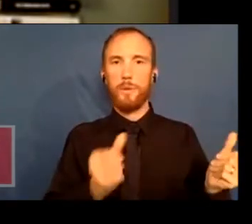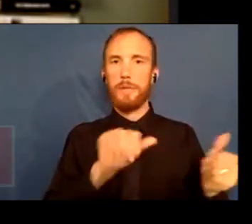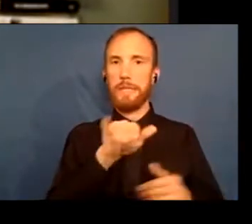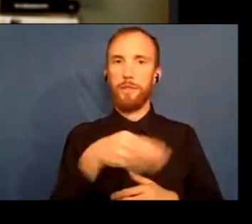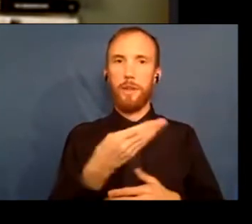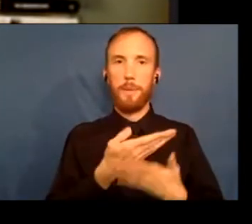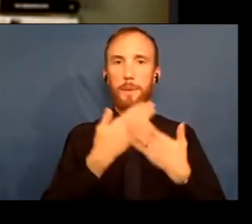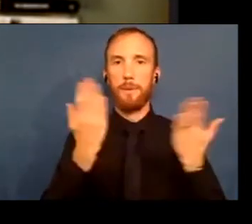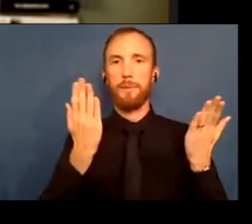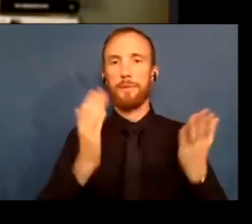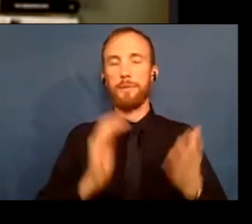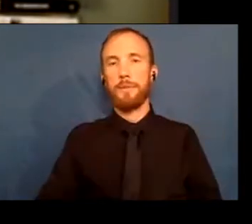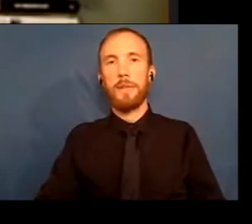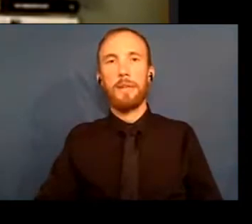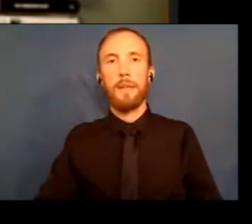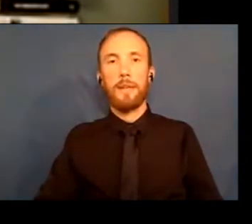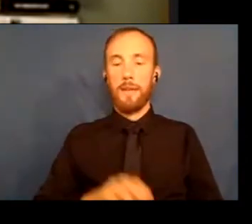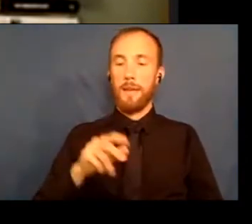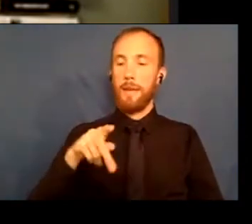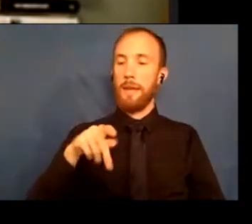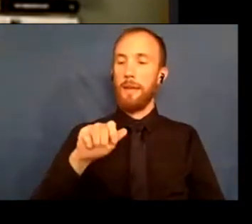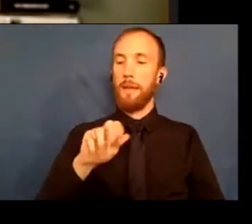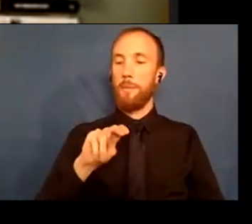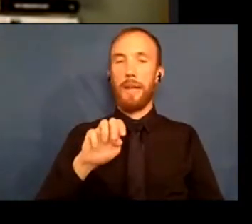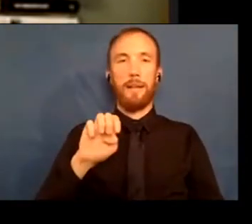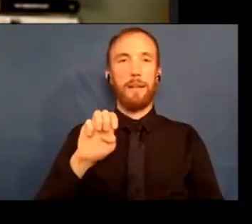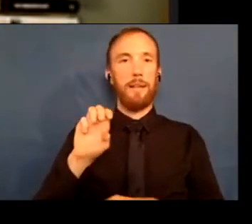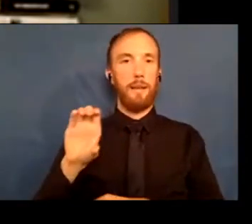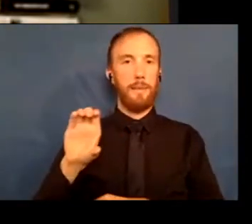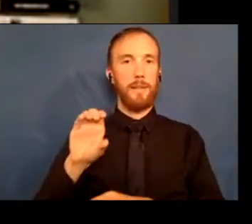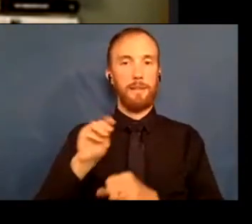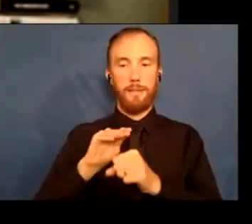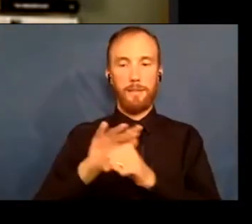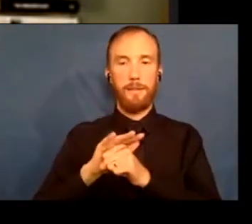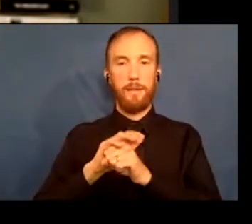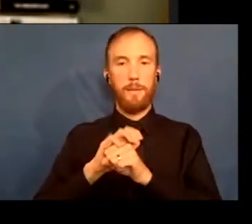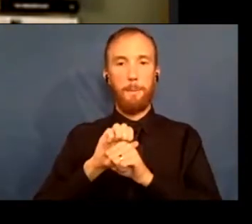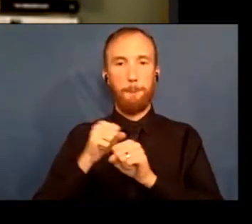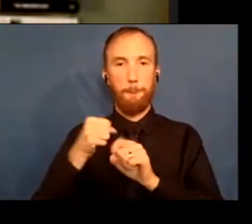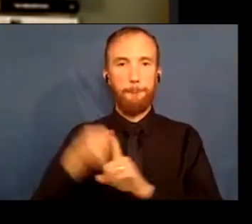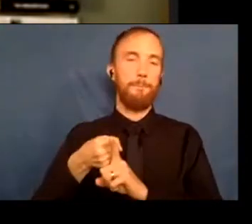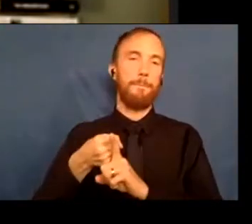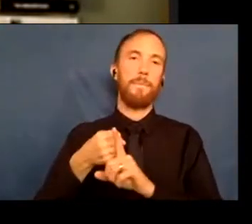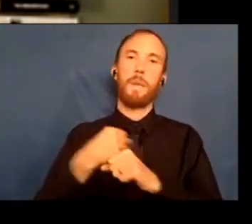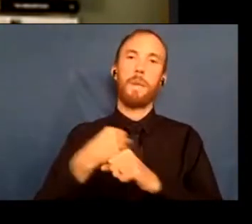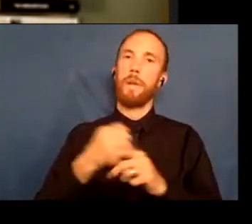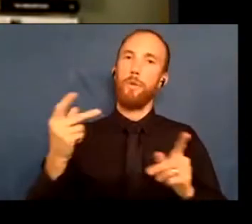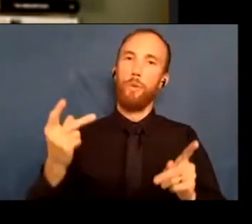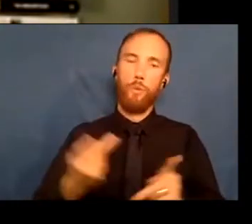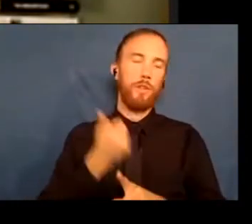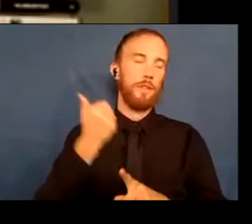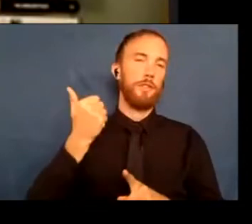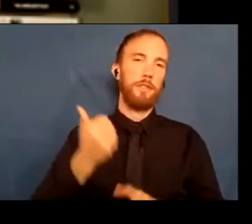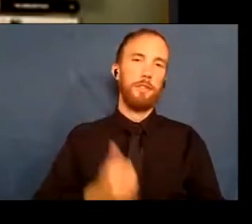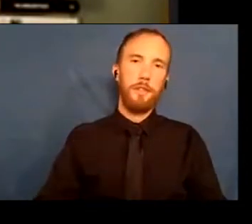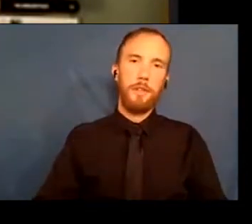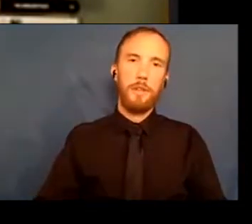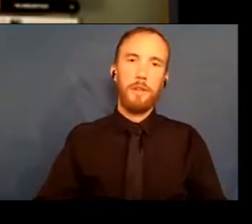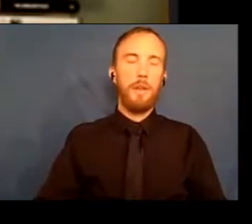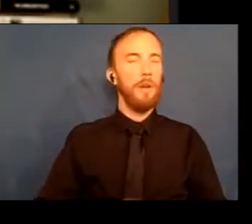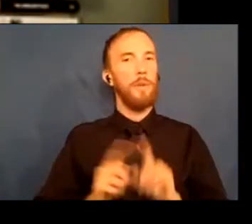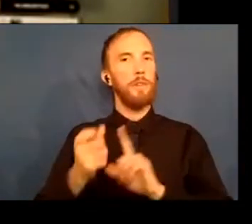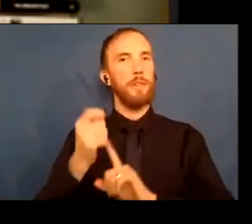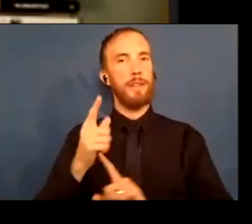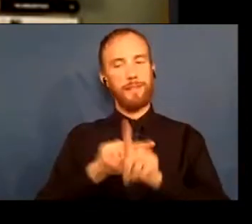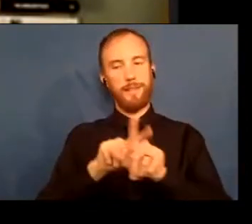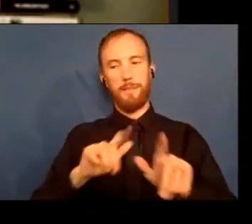made a difficult situation worse. Meanwhile, a handful of people continue to thrive. Their